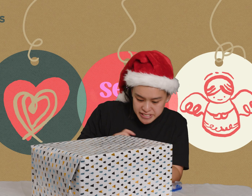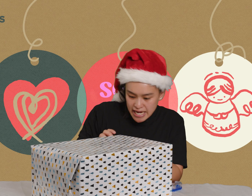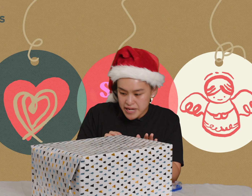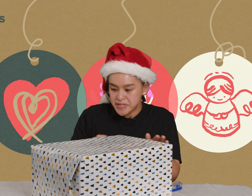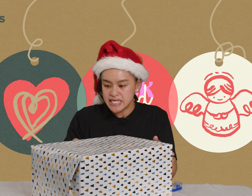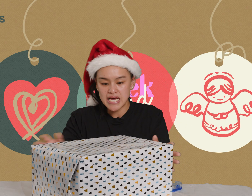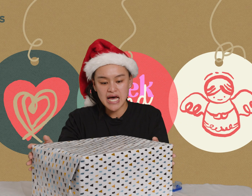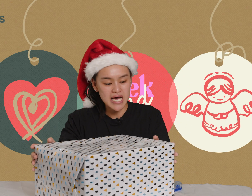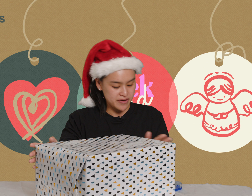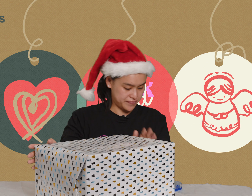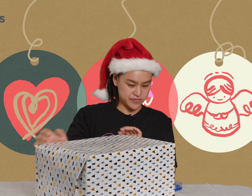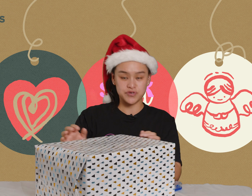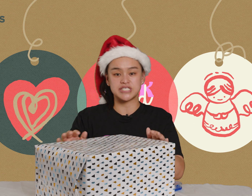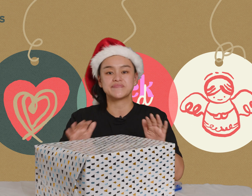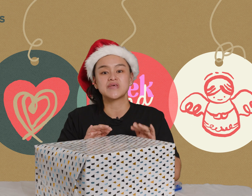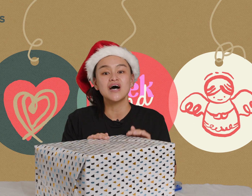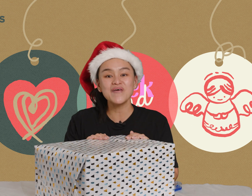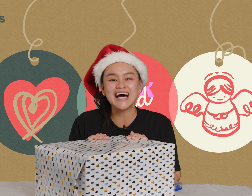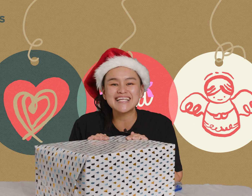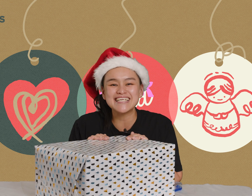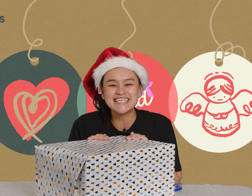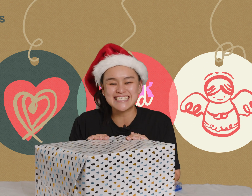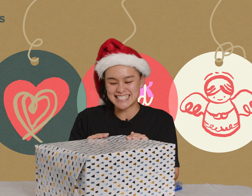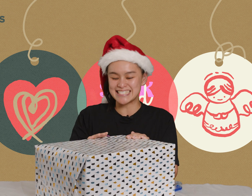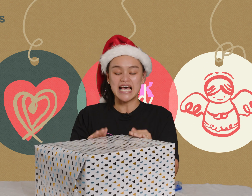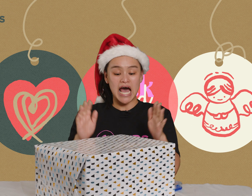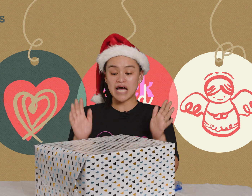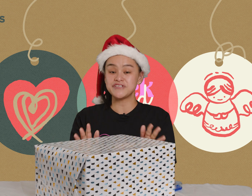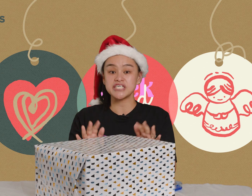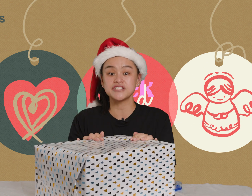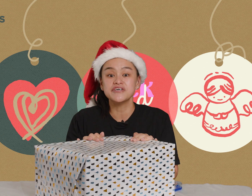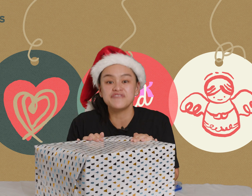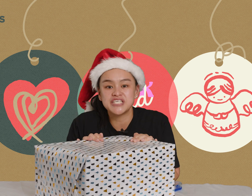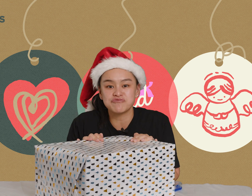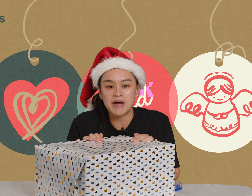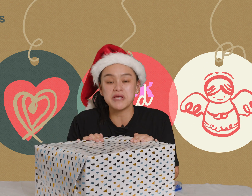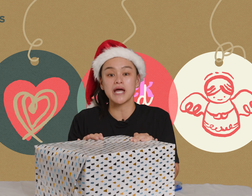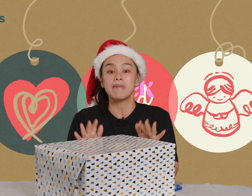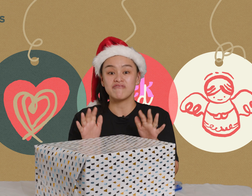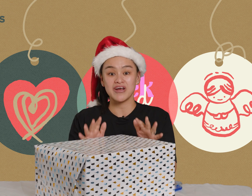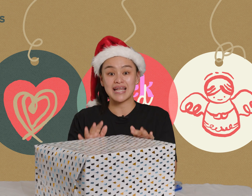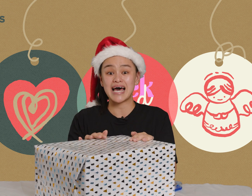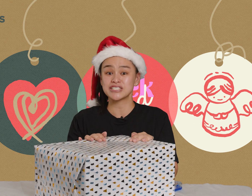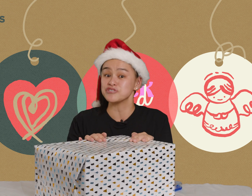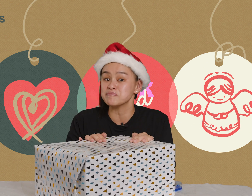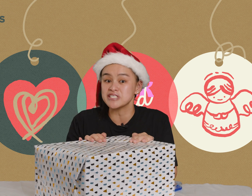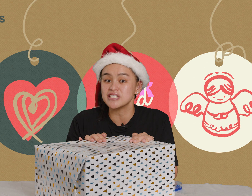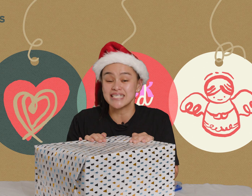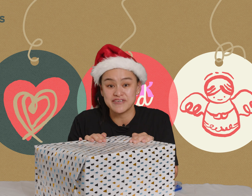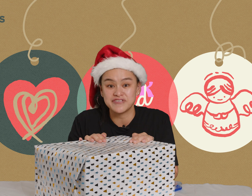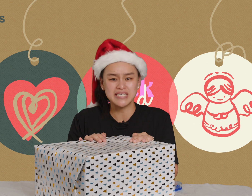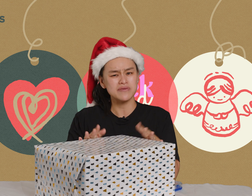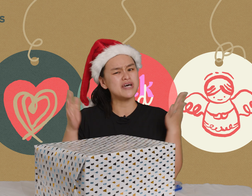last bit of tape here. Good. Oh, hello, Nations Kids. I've just finished wrapping my very last